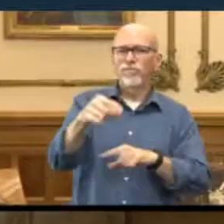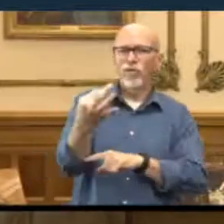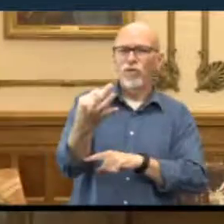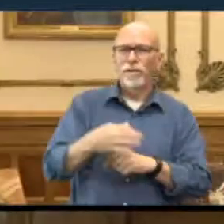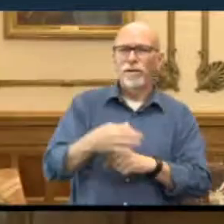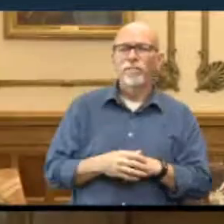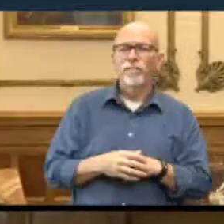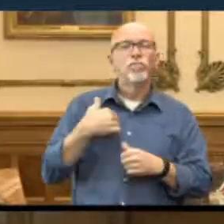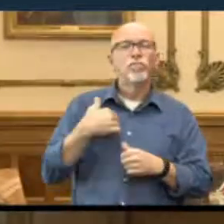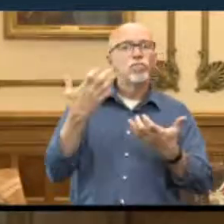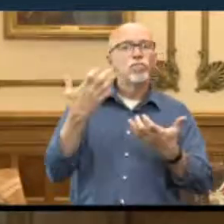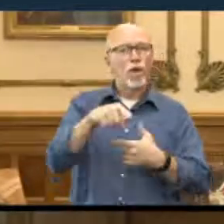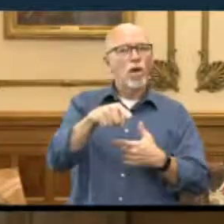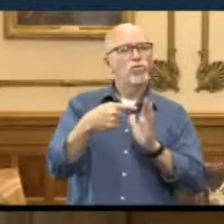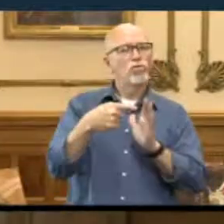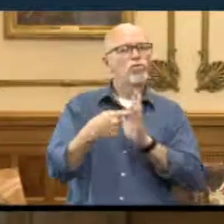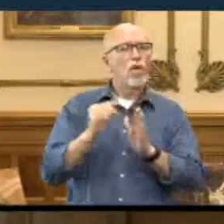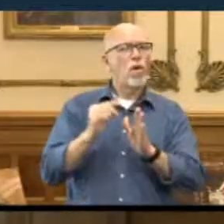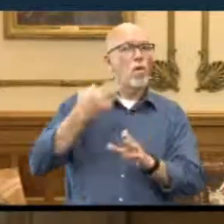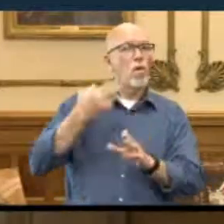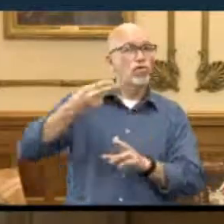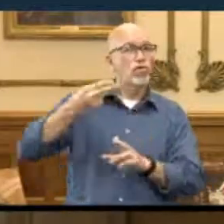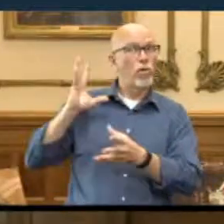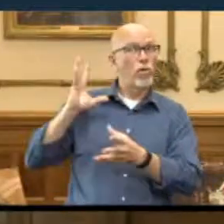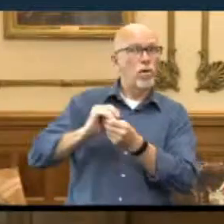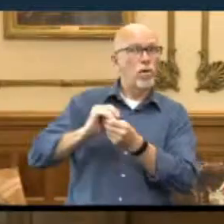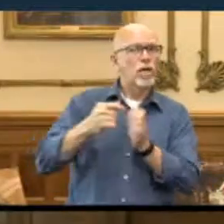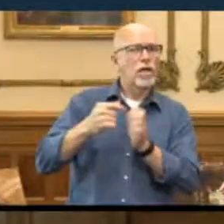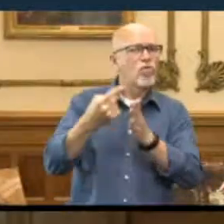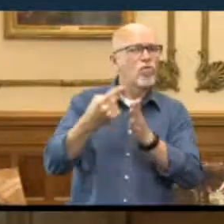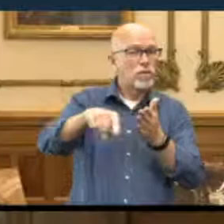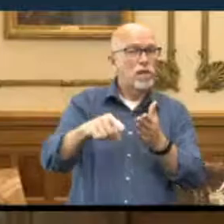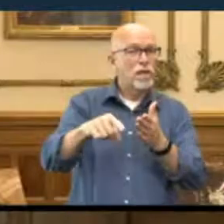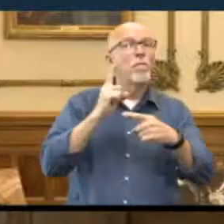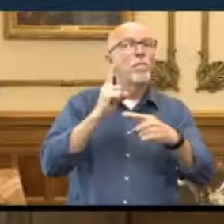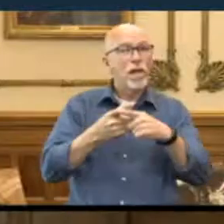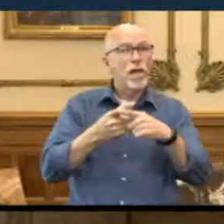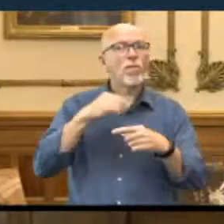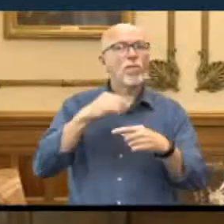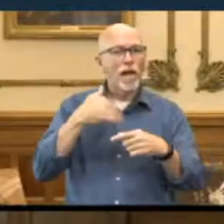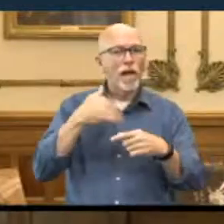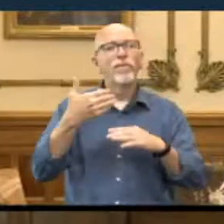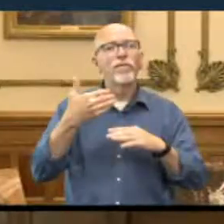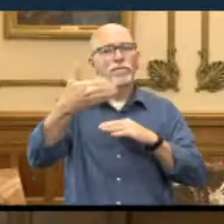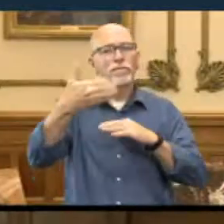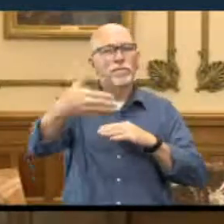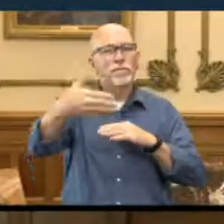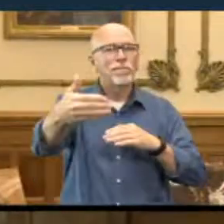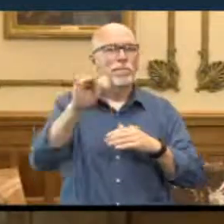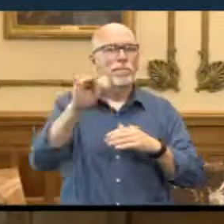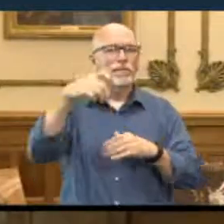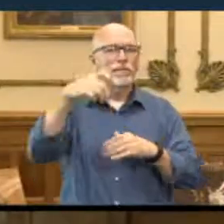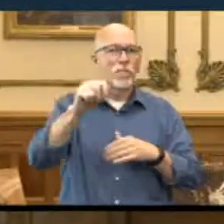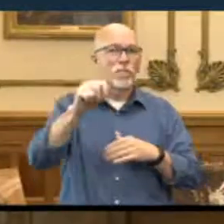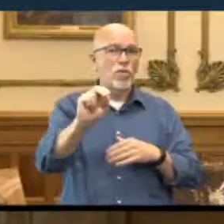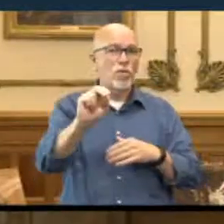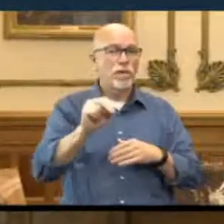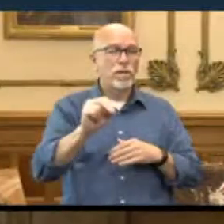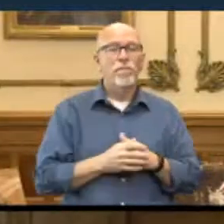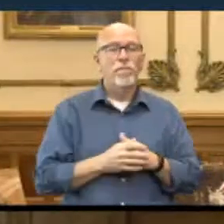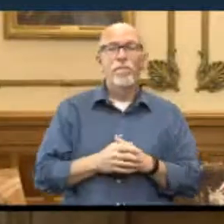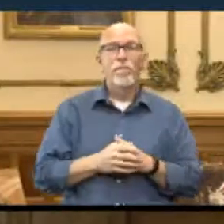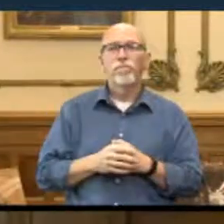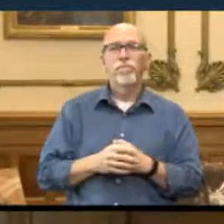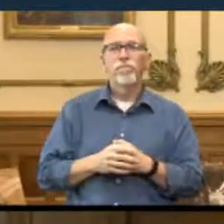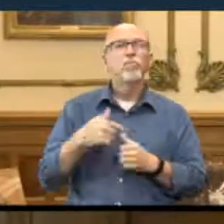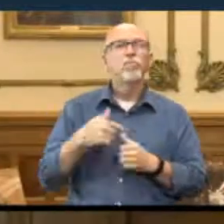is to have a snapshot of historical data to show you next week and then present preliminary data by September 30th. We know this